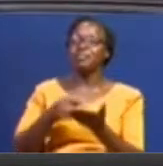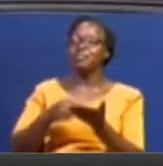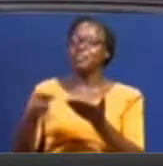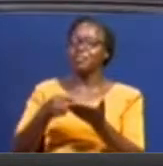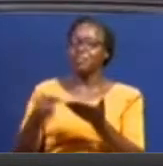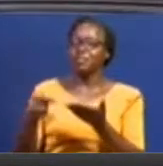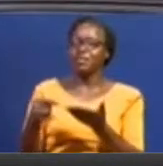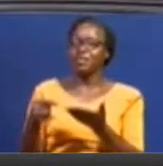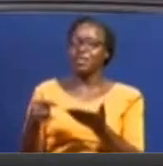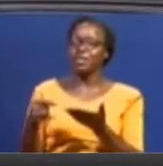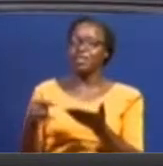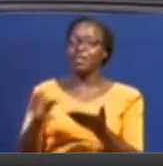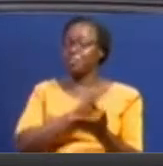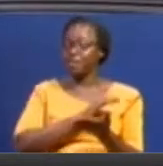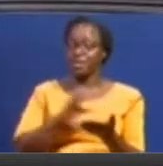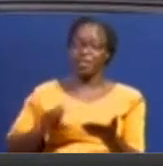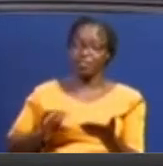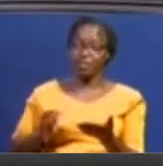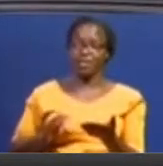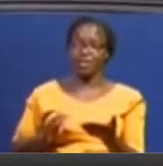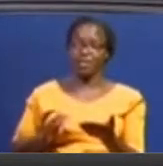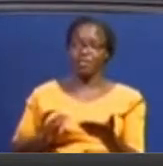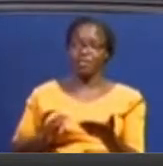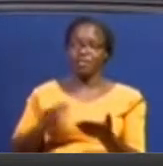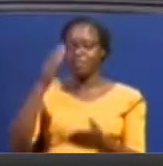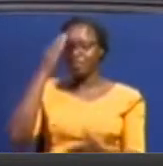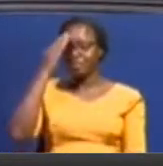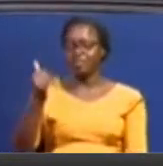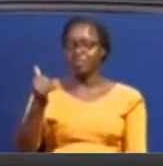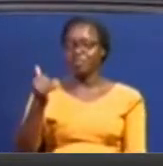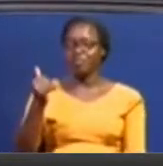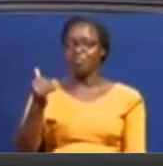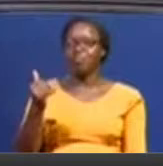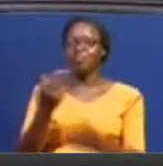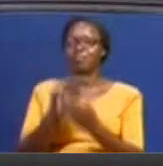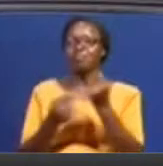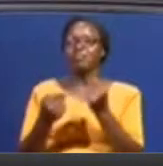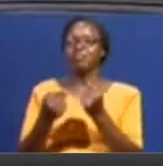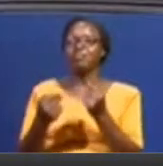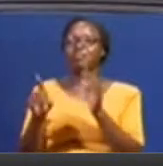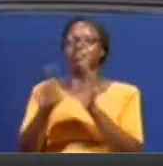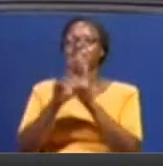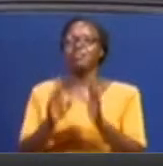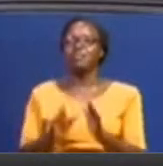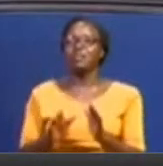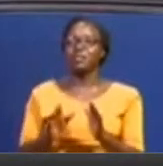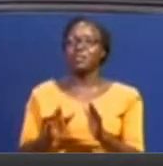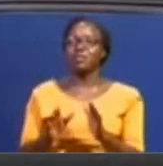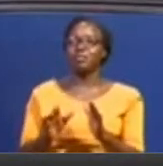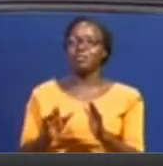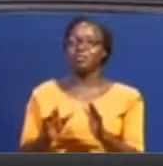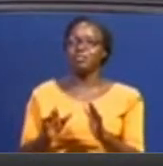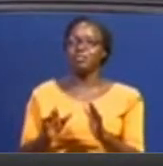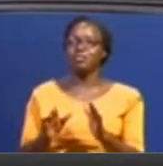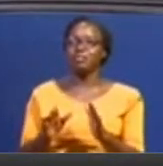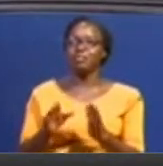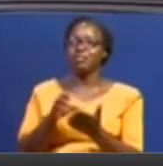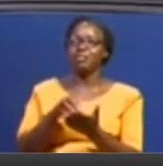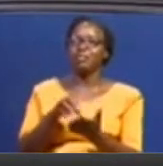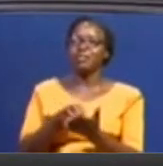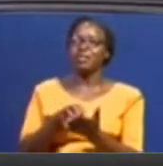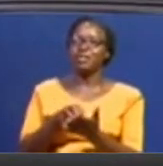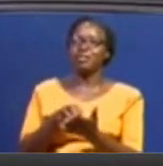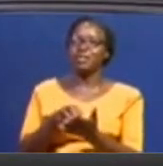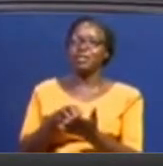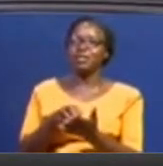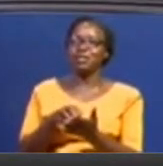to the commission, is because both of them have been lawyers. If you look at the case of Isaac